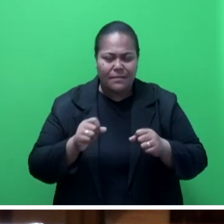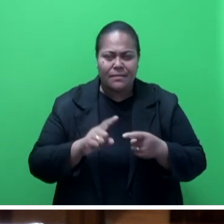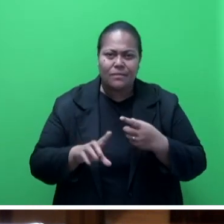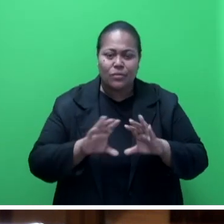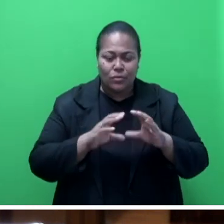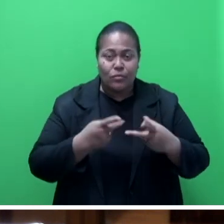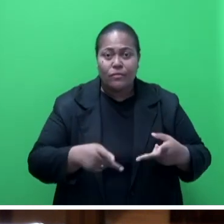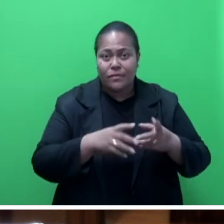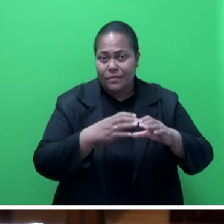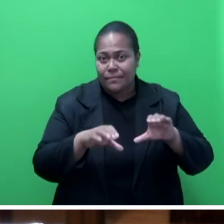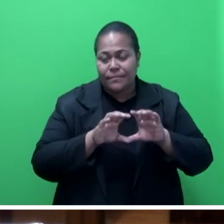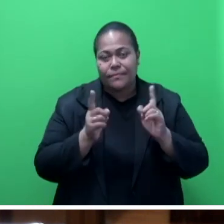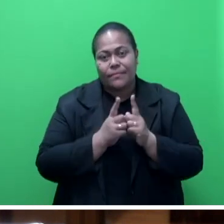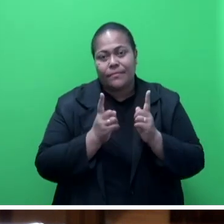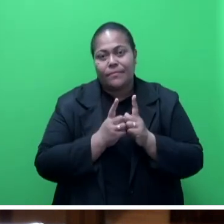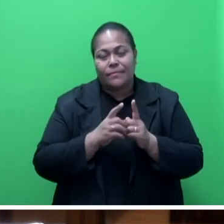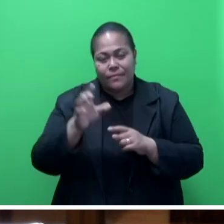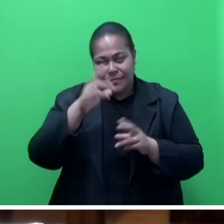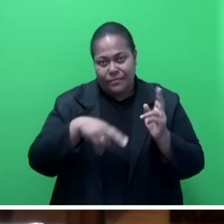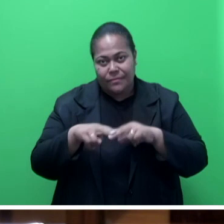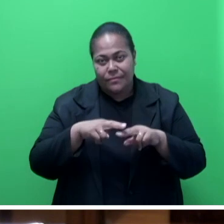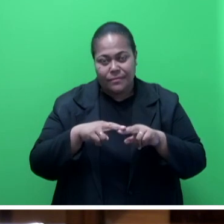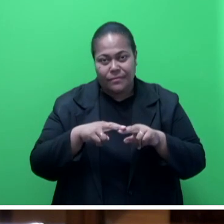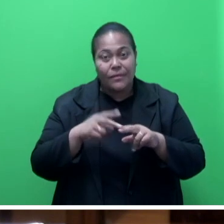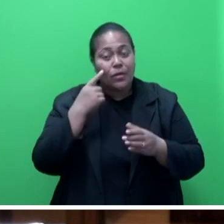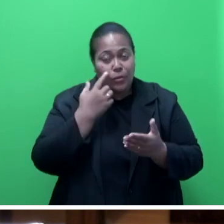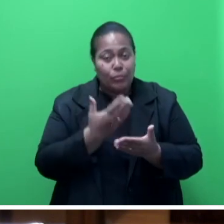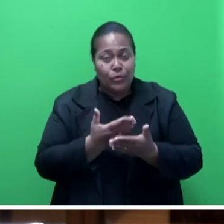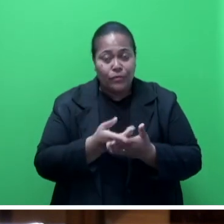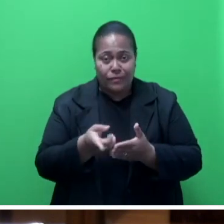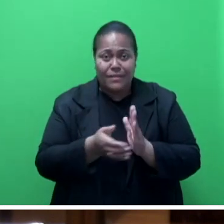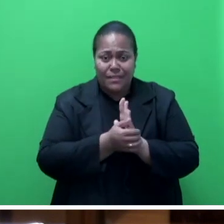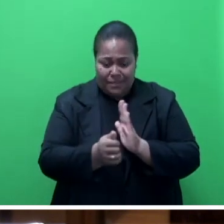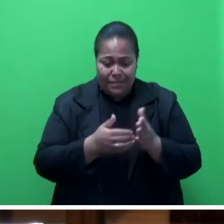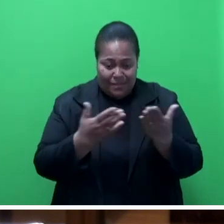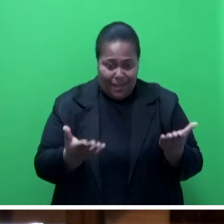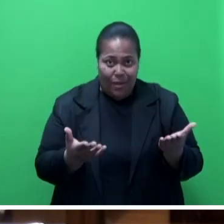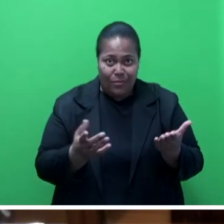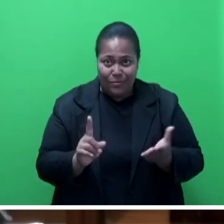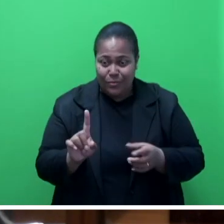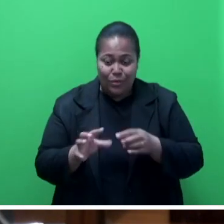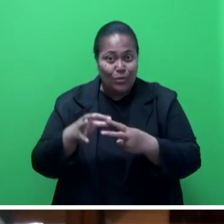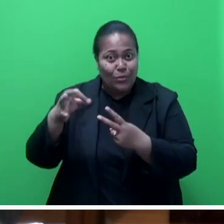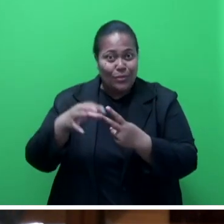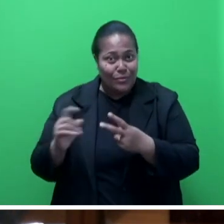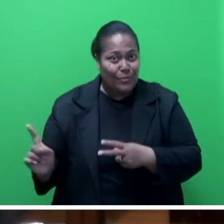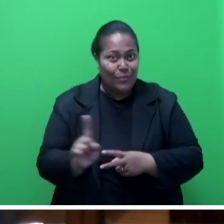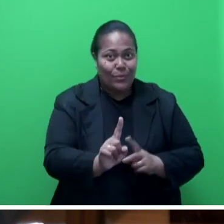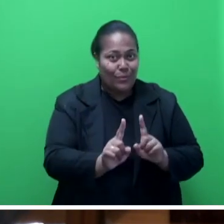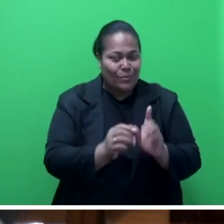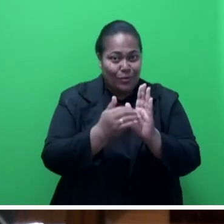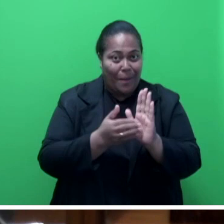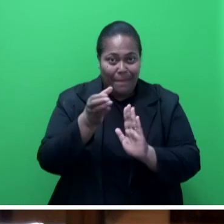country. The proven leadership skills of those who now serve as chairperson has brought fresh blood and